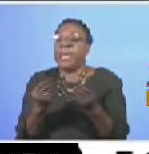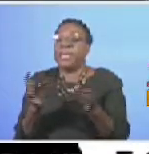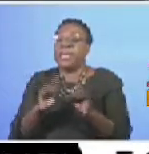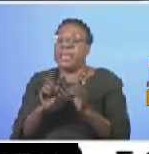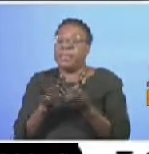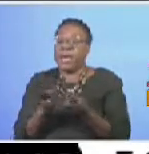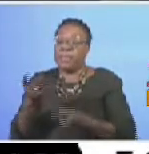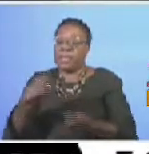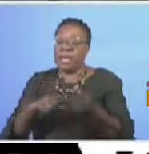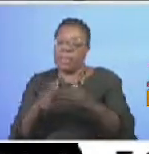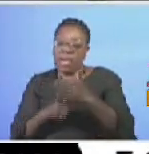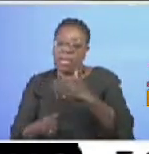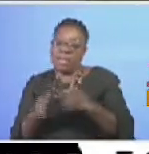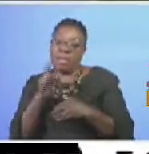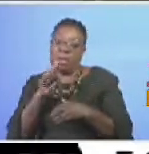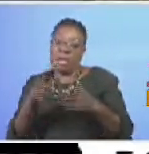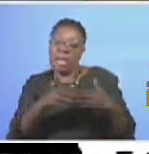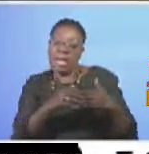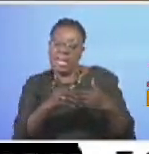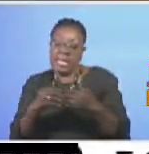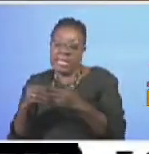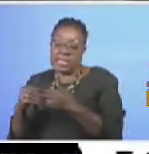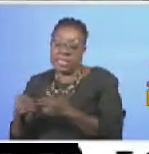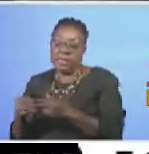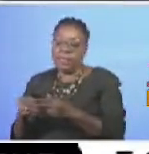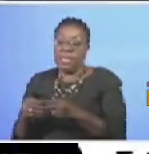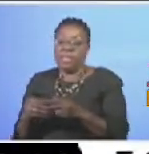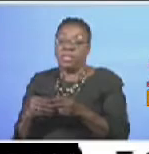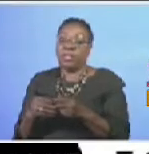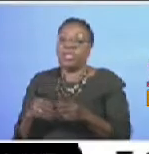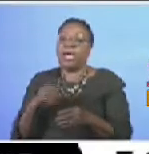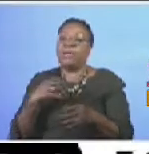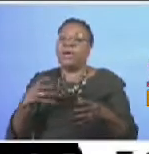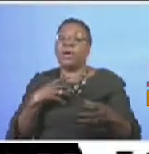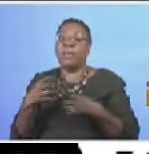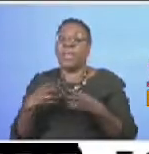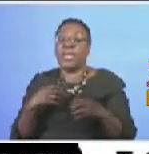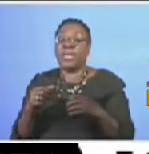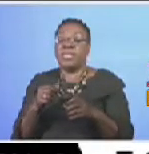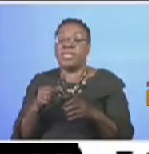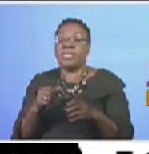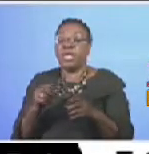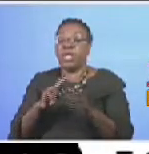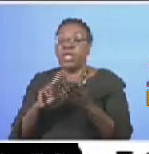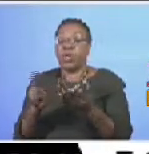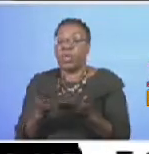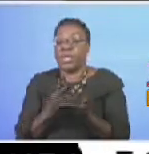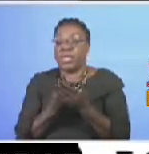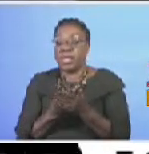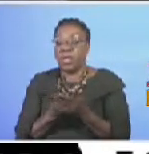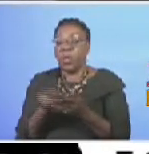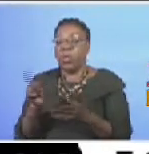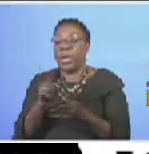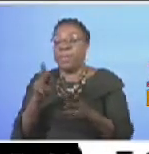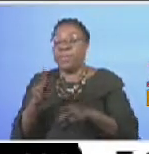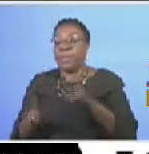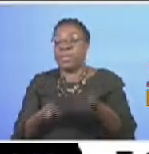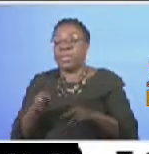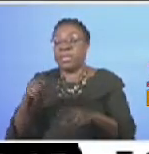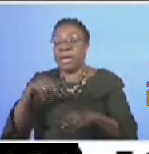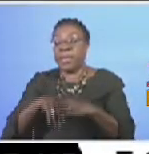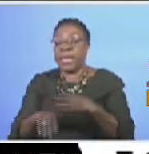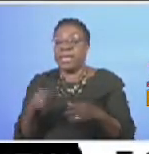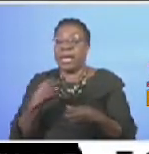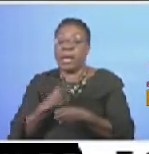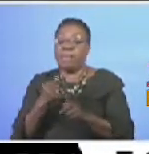I'm responsible for discipline. So you have the Complaints and Corruption Unit, where members of the public can come and make a complaint if they feel that they're aggrieved.